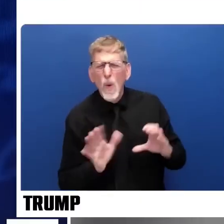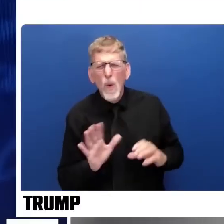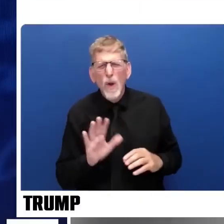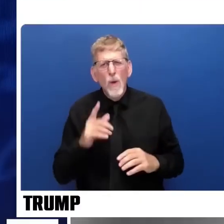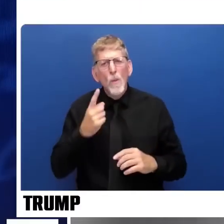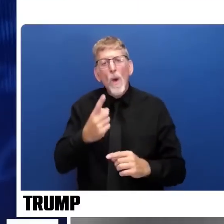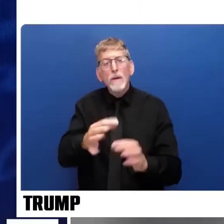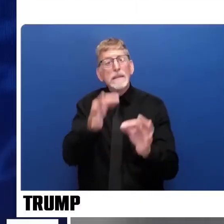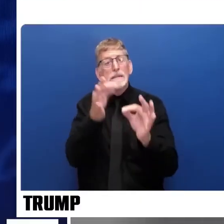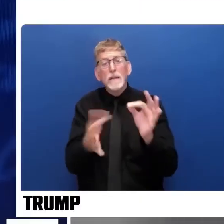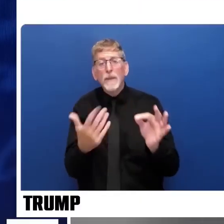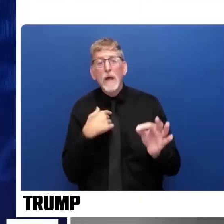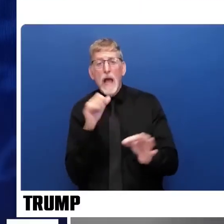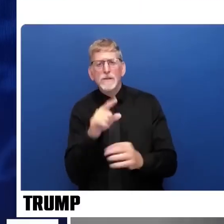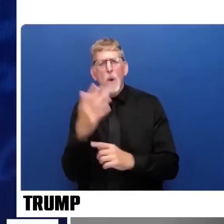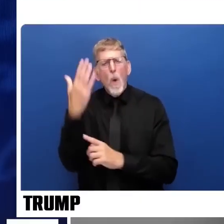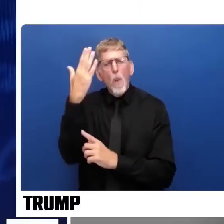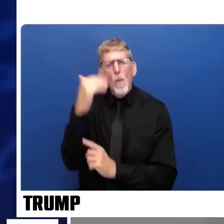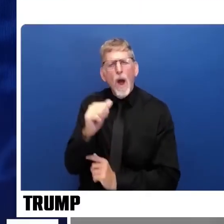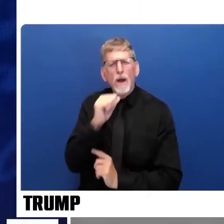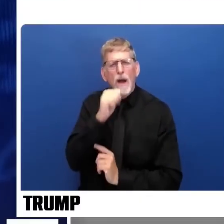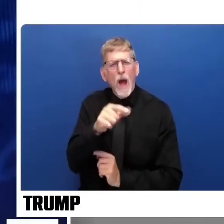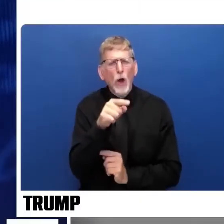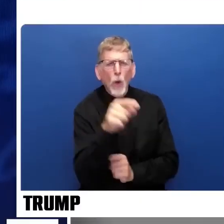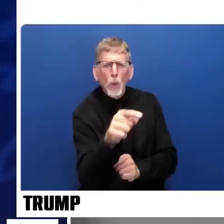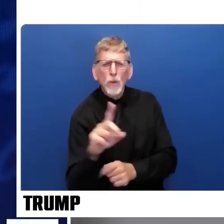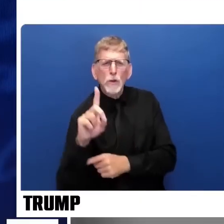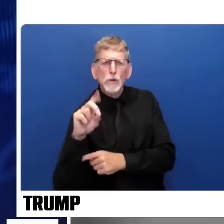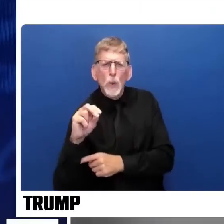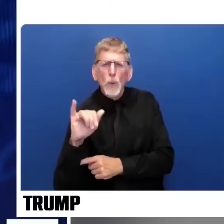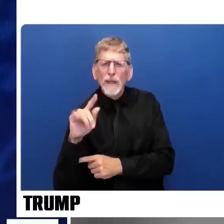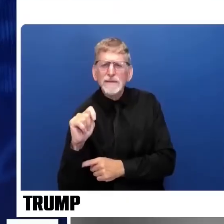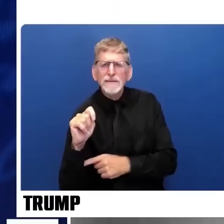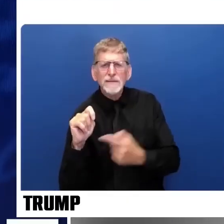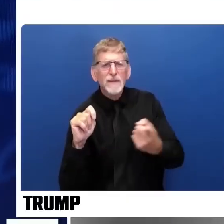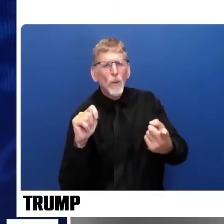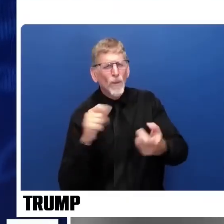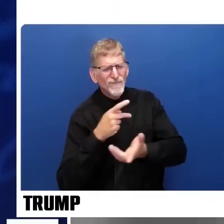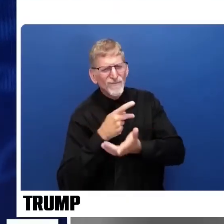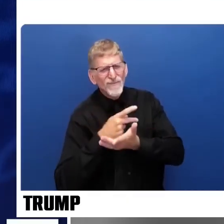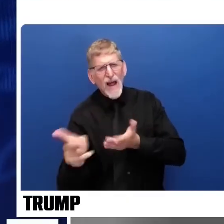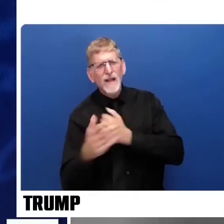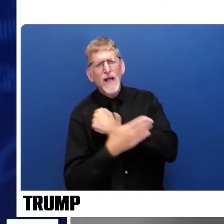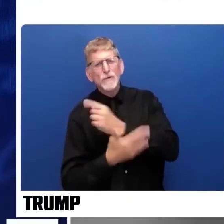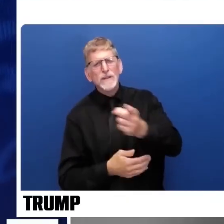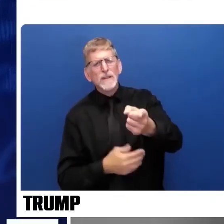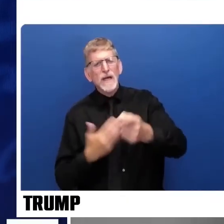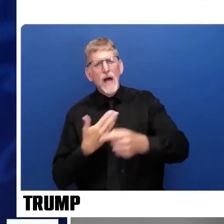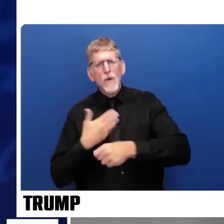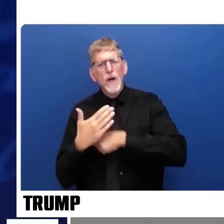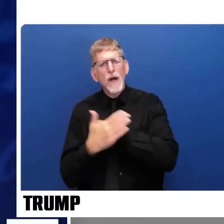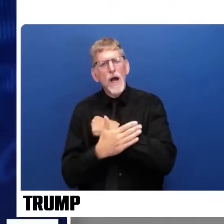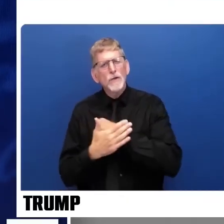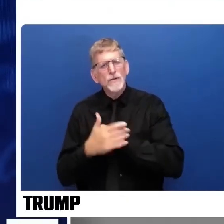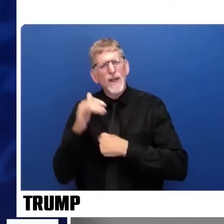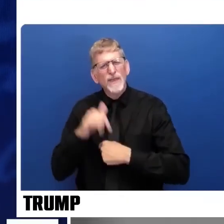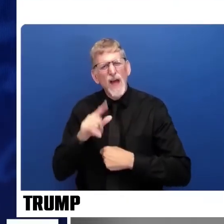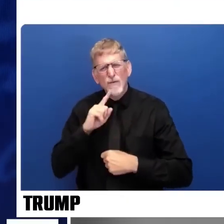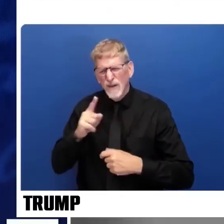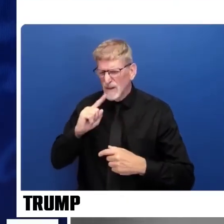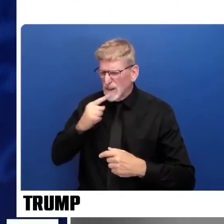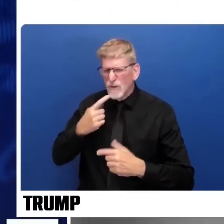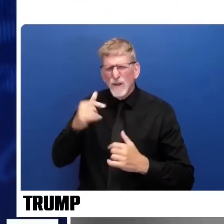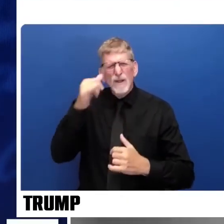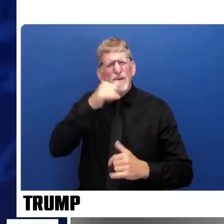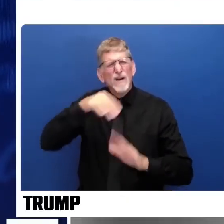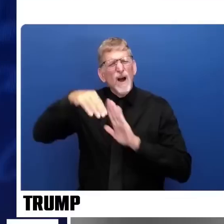Why didn't she do it? We're a failing nation. We're a nation that's in serious decline. We're being laughed at